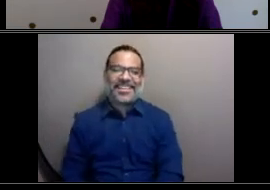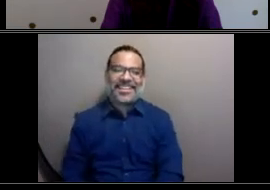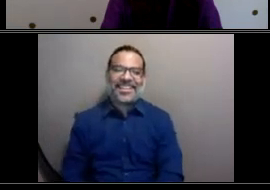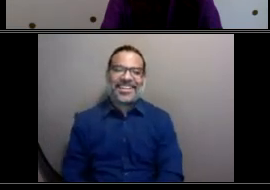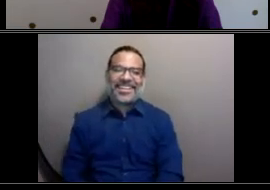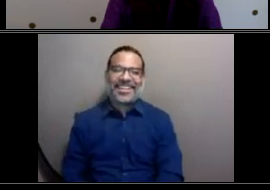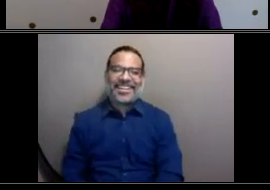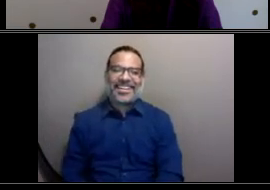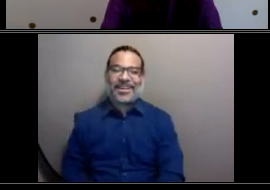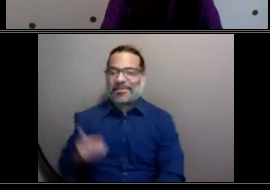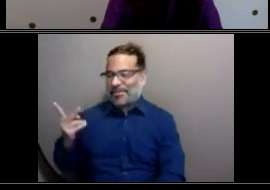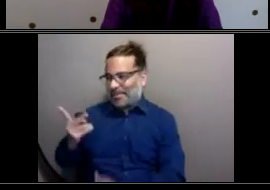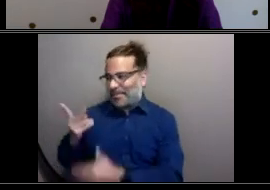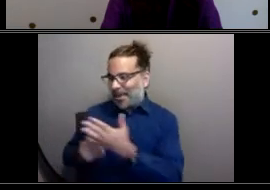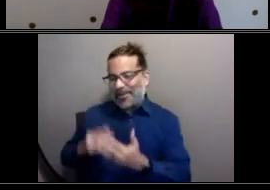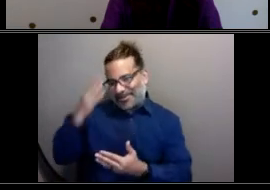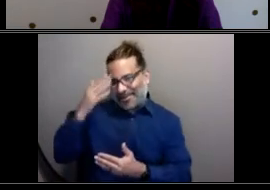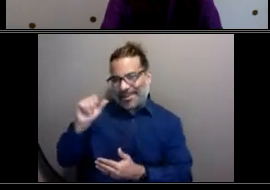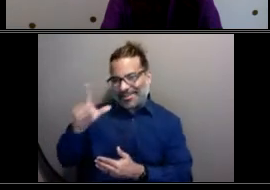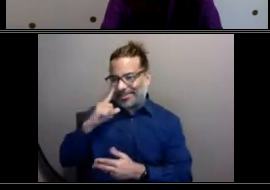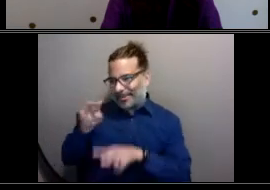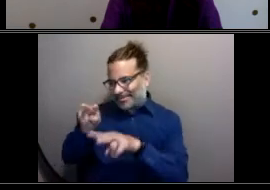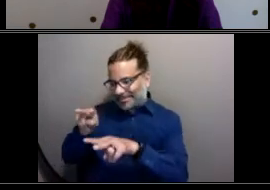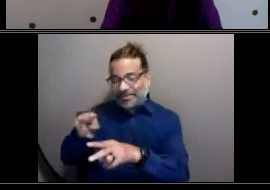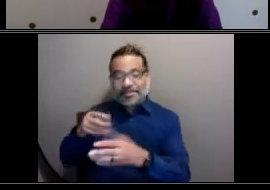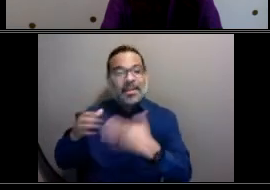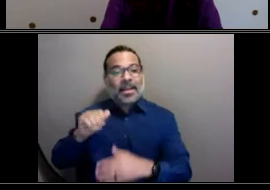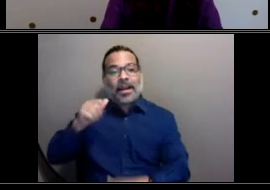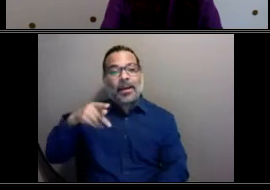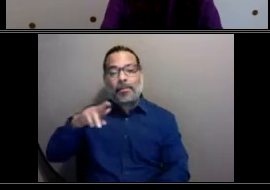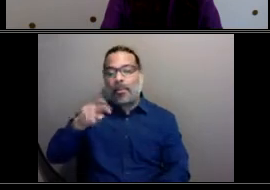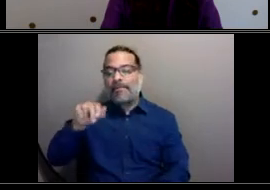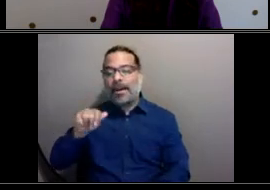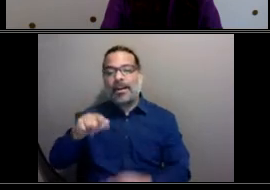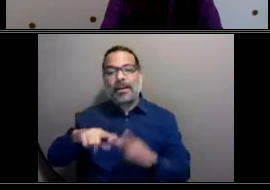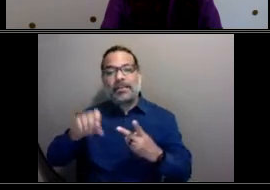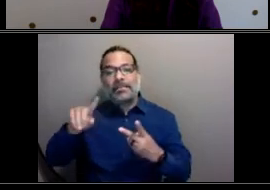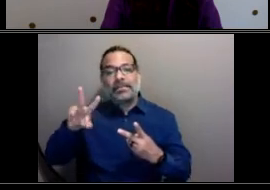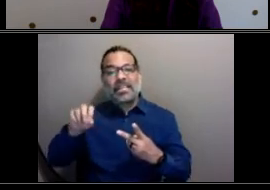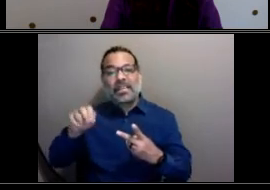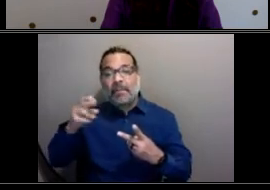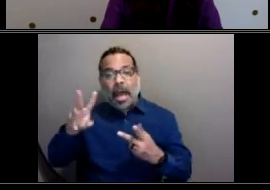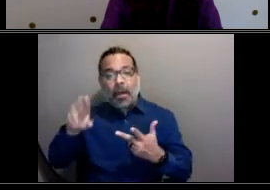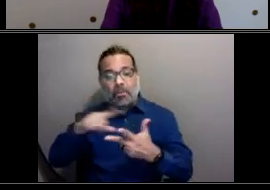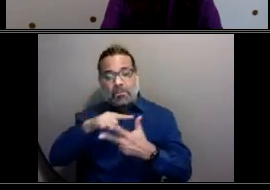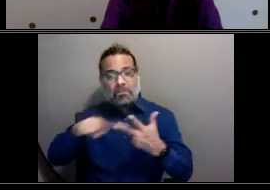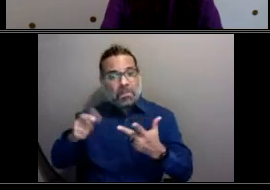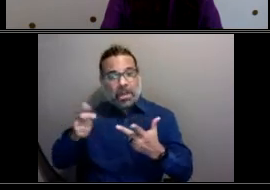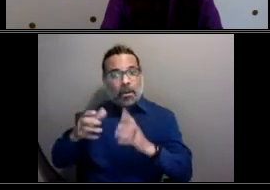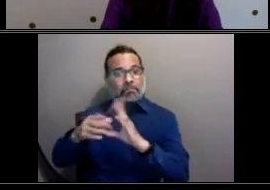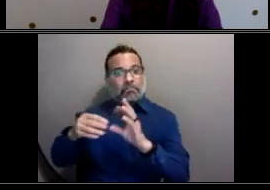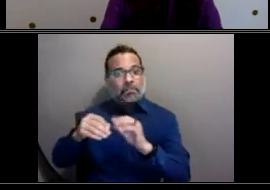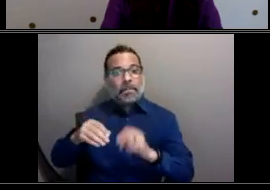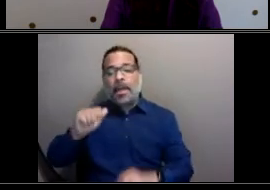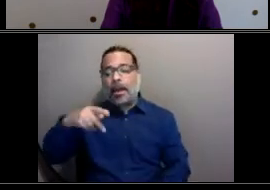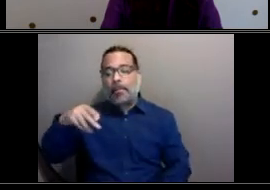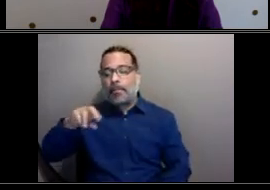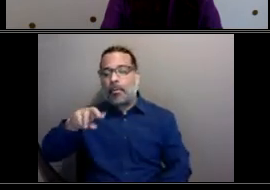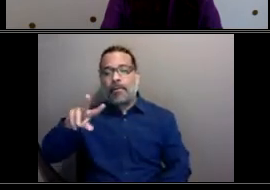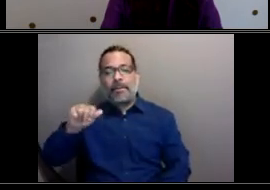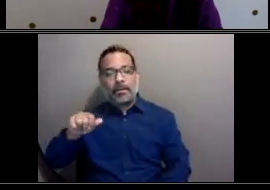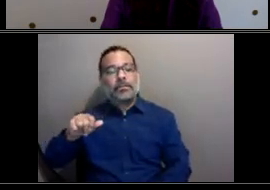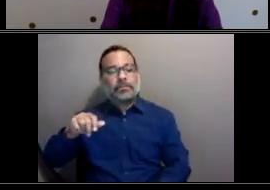We're bilingual. Did Apurva, Steve, or Howard, would you like to add to that? Yeah, I mean, I'll jump in. I think, to